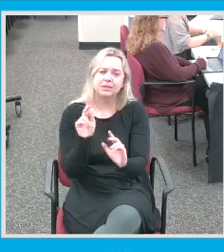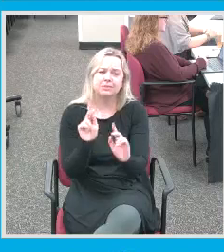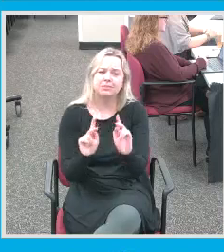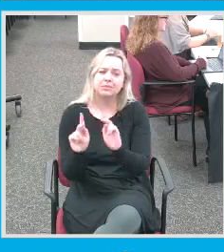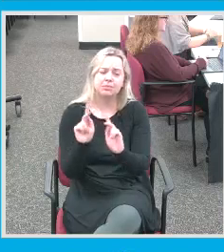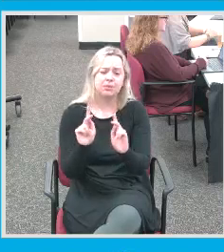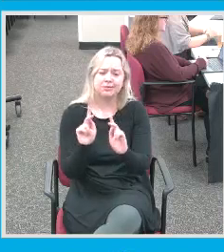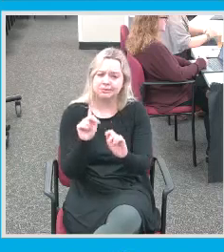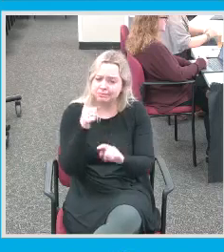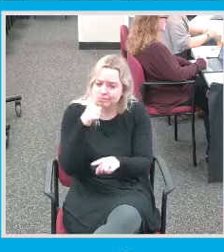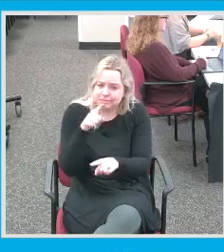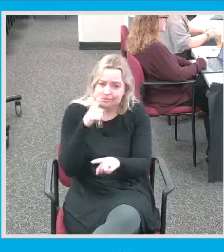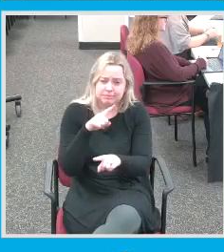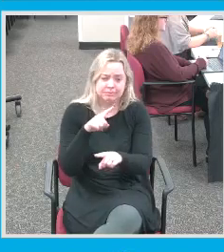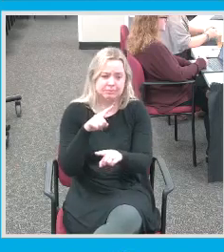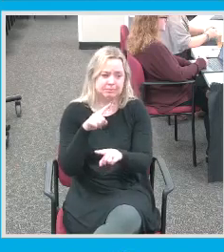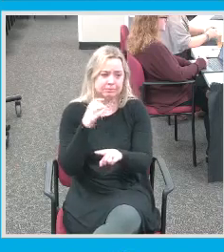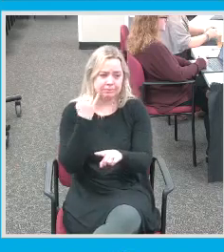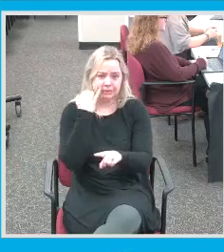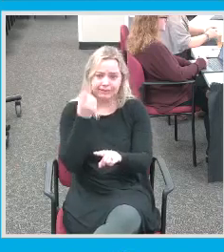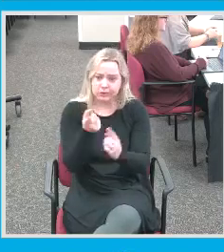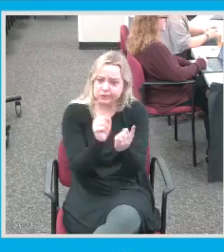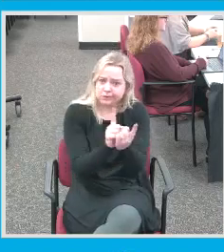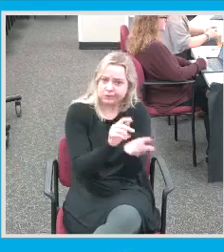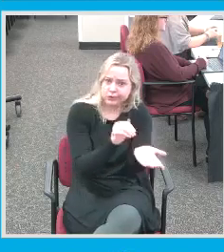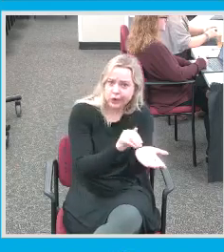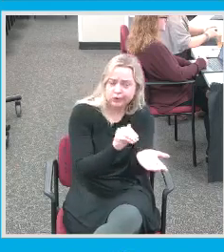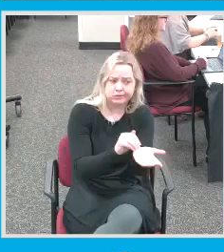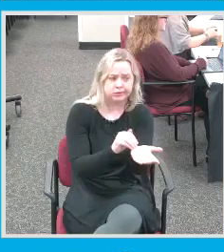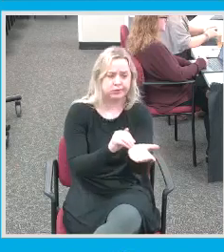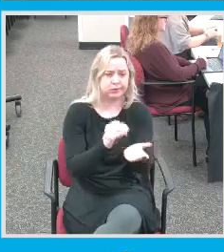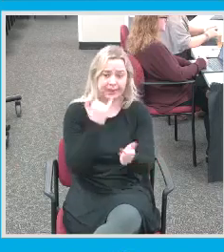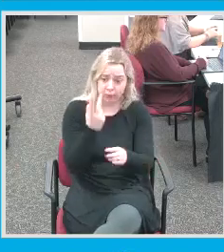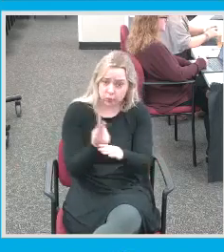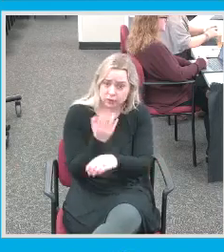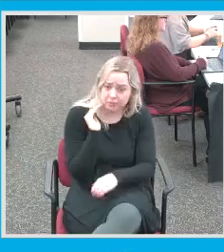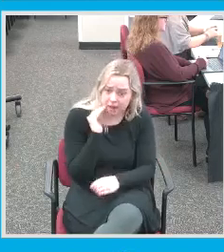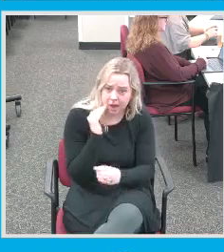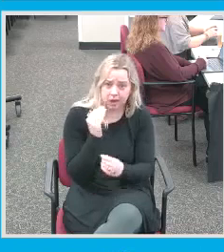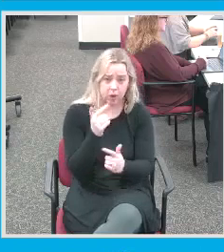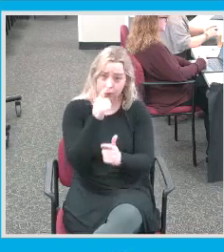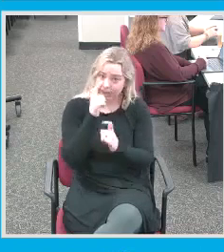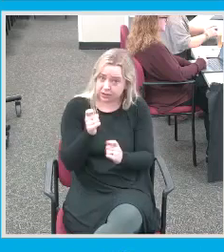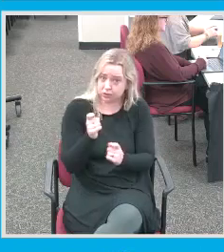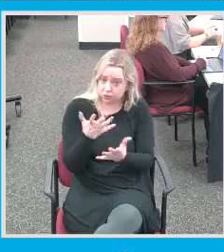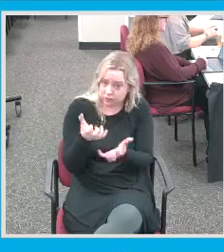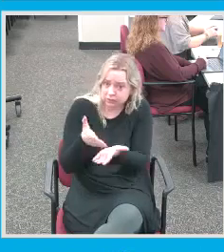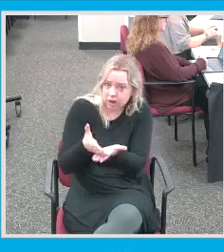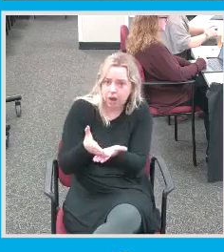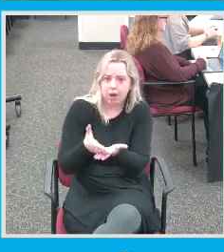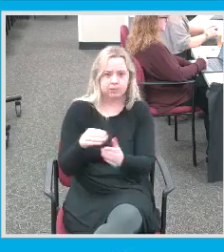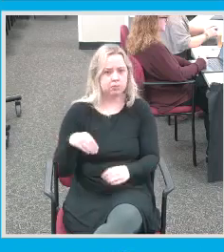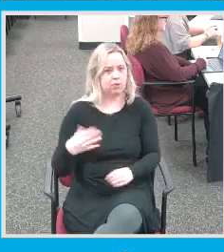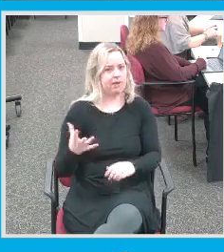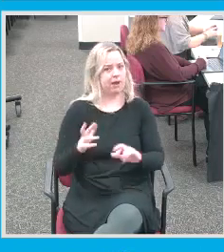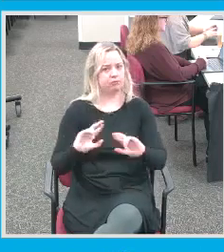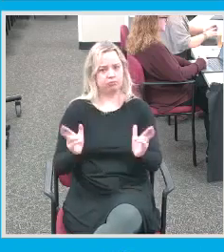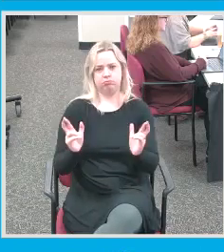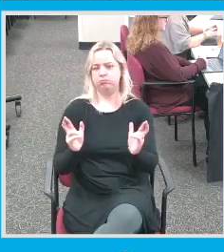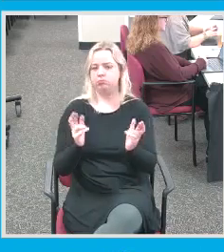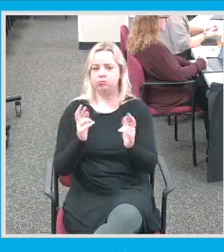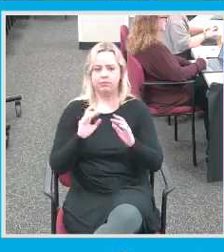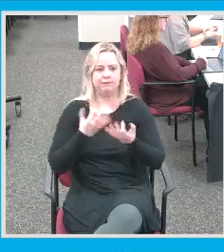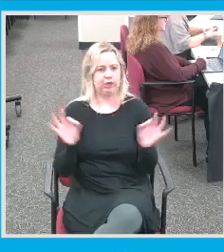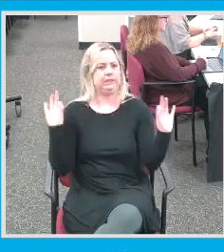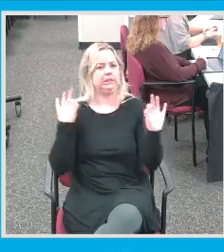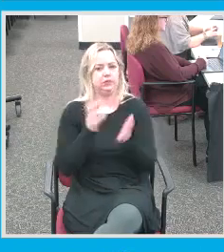services, if they use tobacco, if they're interested in quitting, and then providing them with a free resource to help them quit.